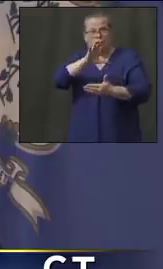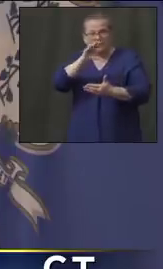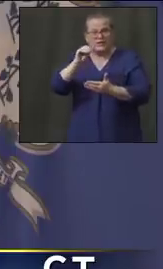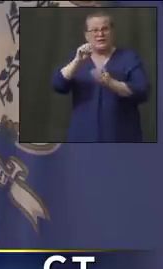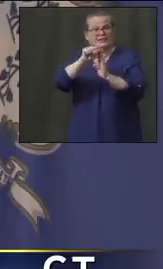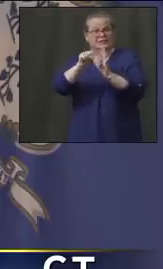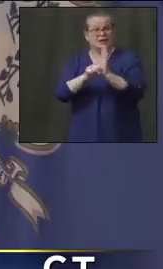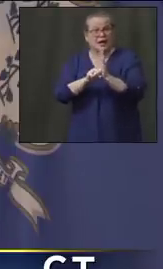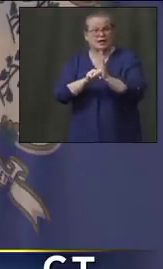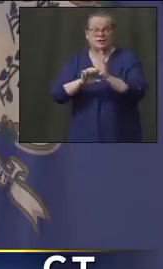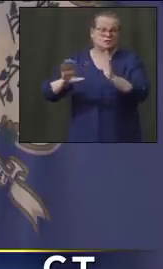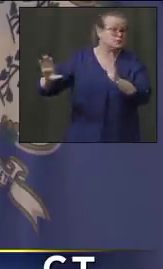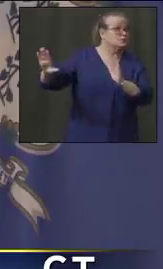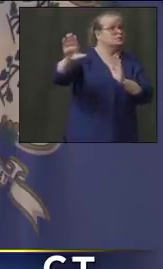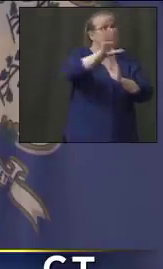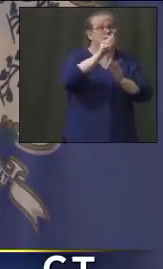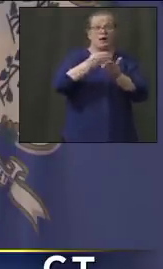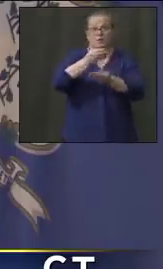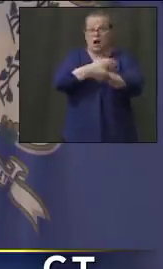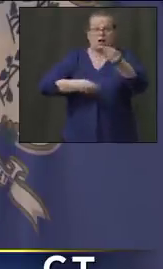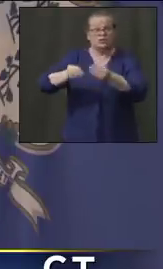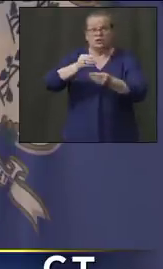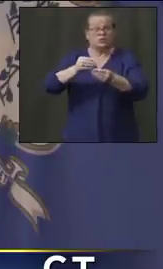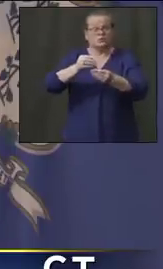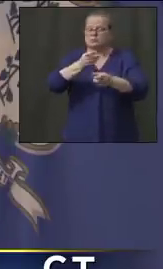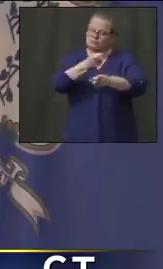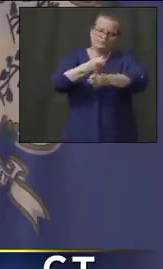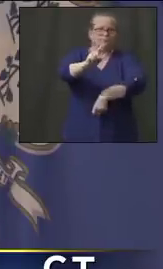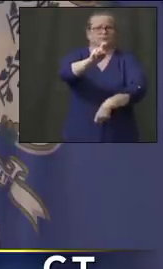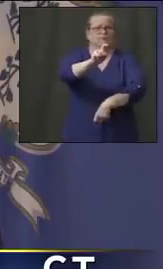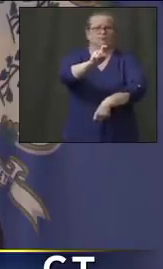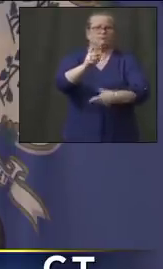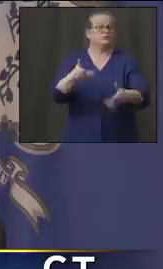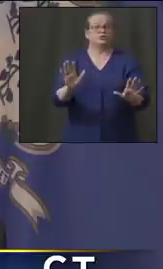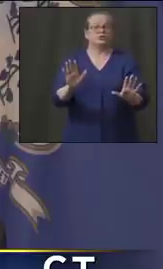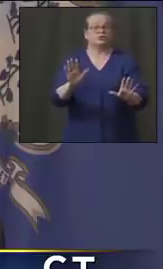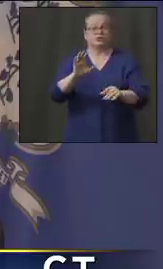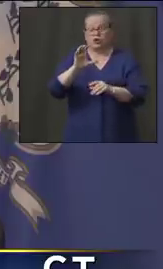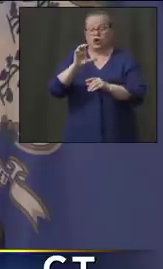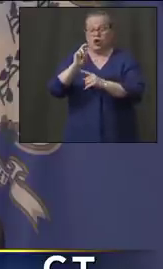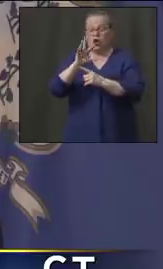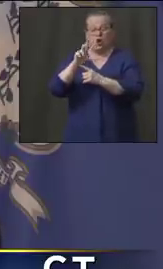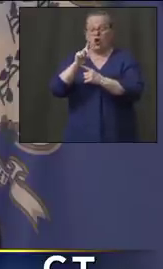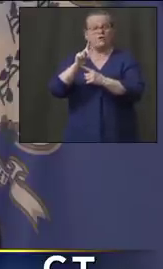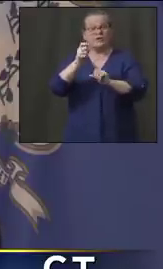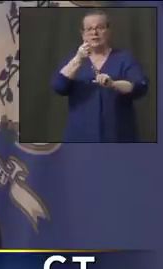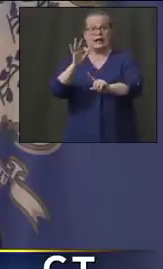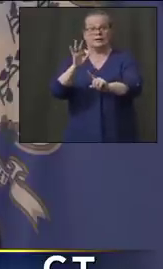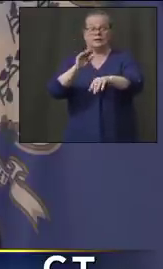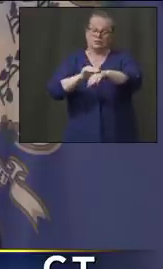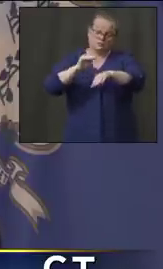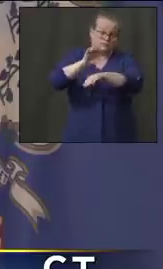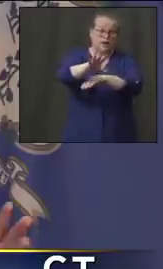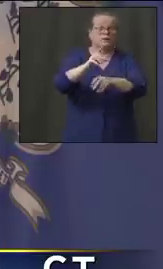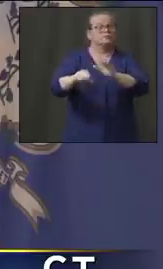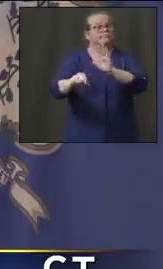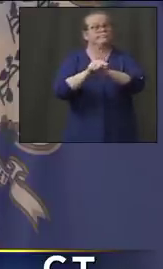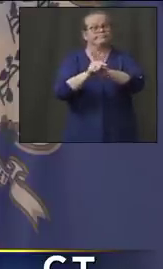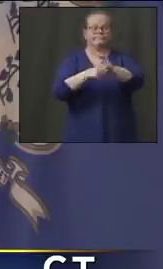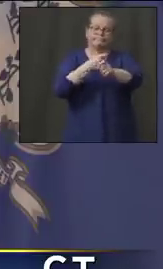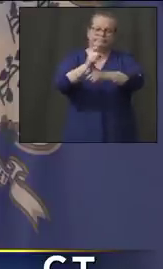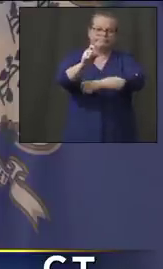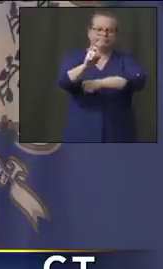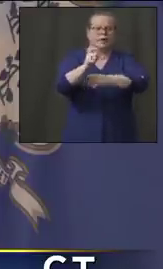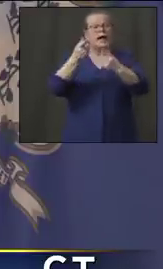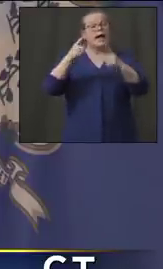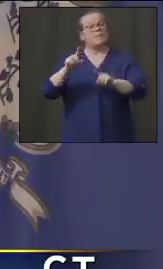some advantages. One, we had a good, strong rainy day fund. Two, manufacturing and finance and media, a lot of our core